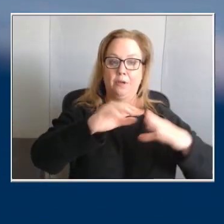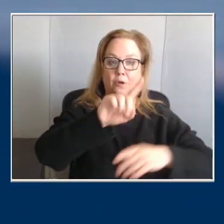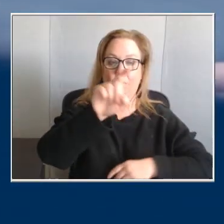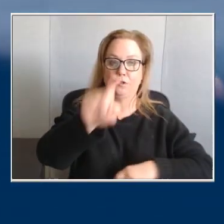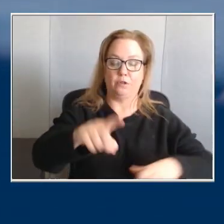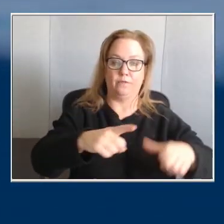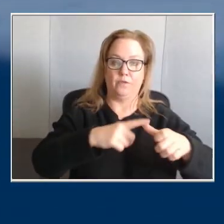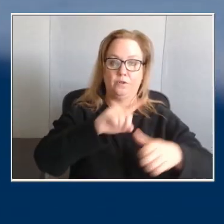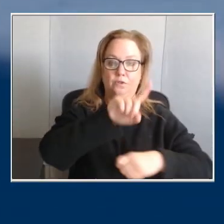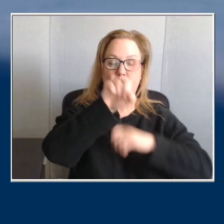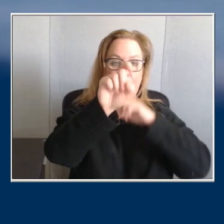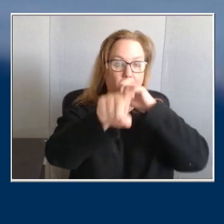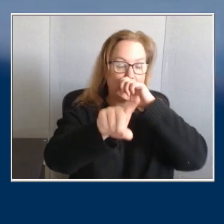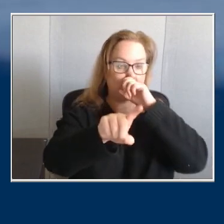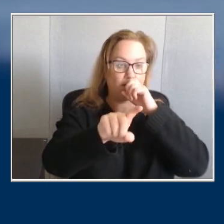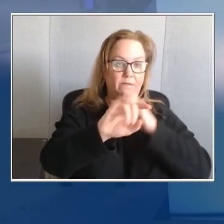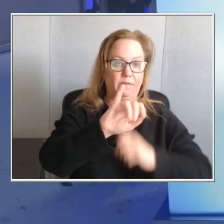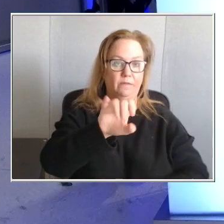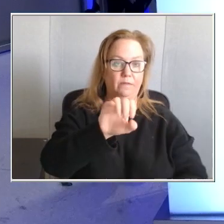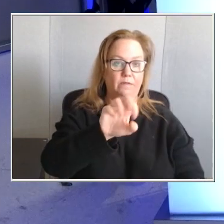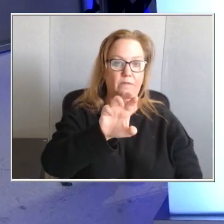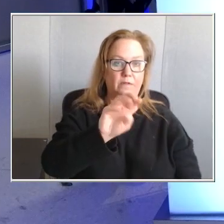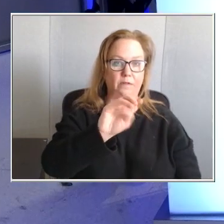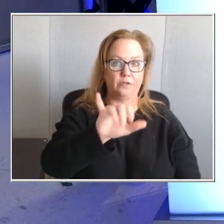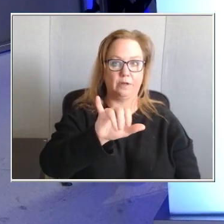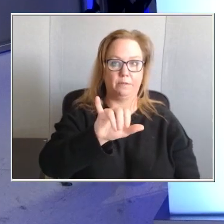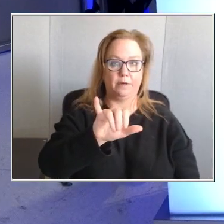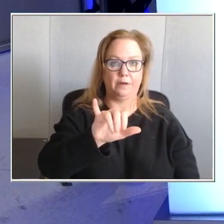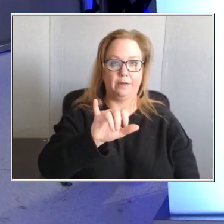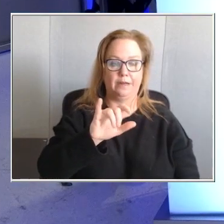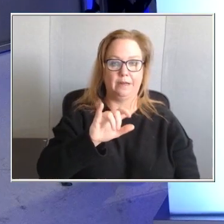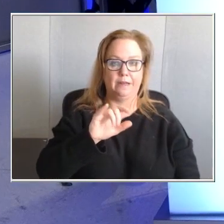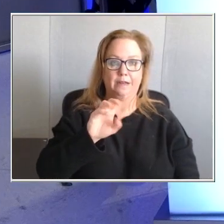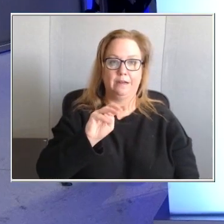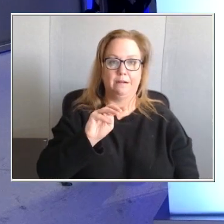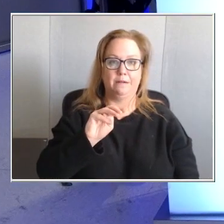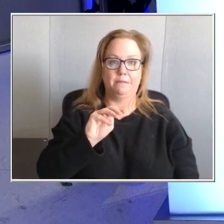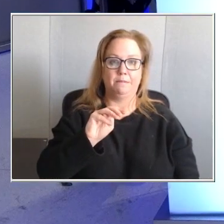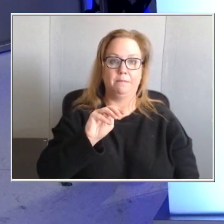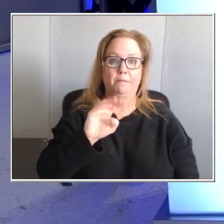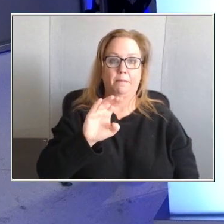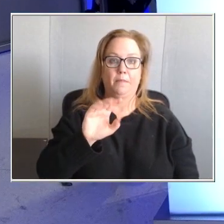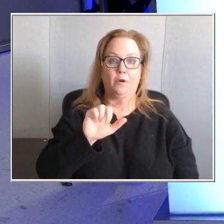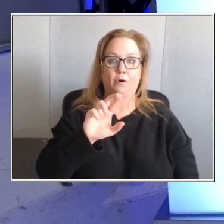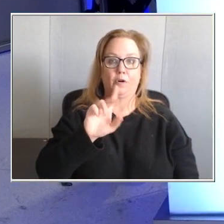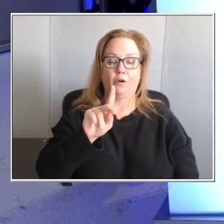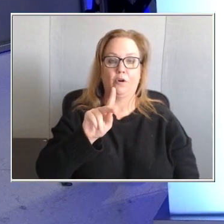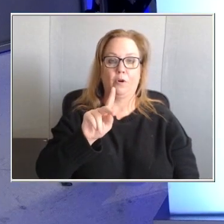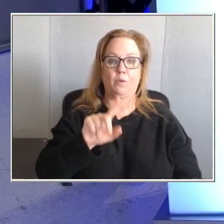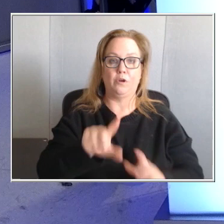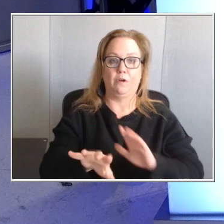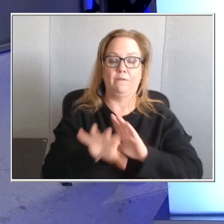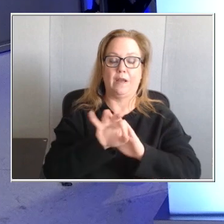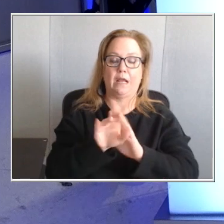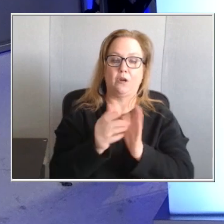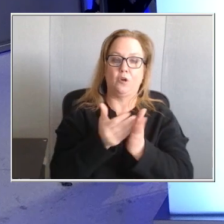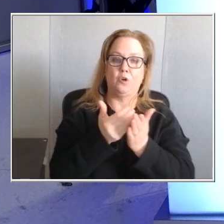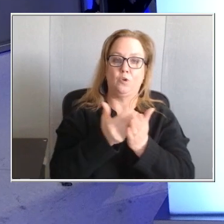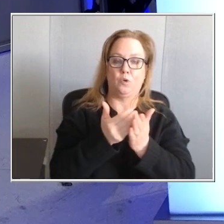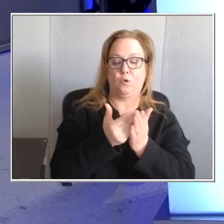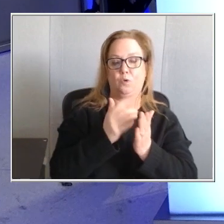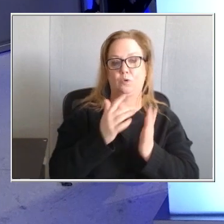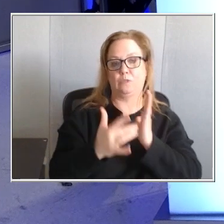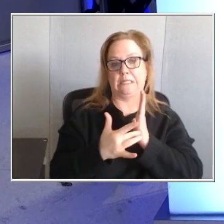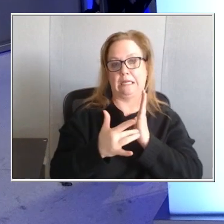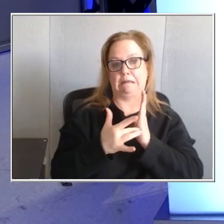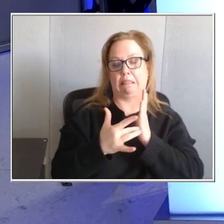question comes from Jeremy, and that's going to go to our kid in the candy store. Dr. McGurk, when you find out about a new game-changing treatment or technology like this, what is